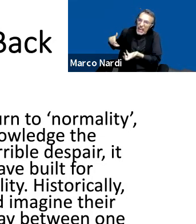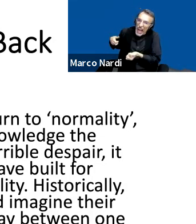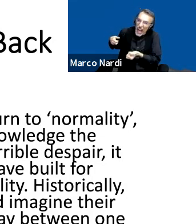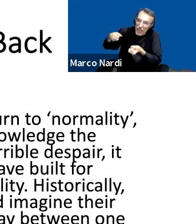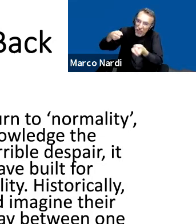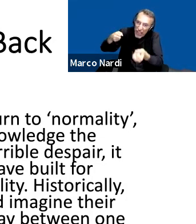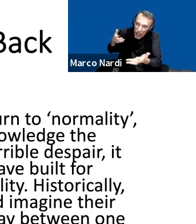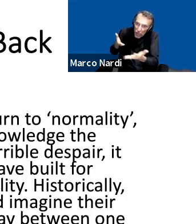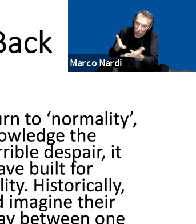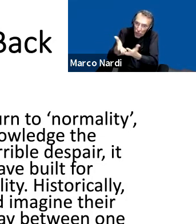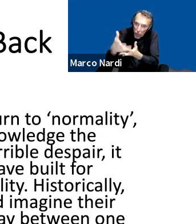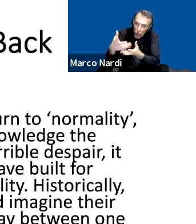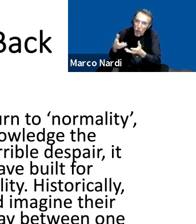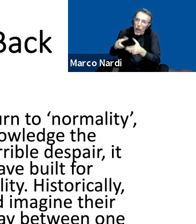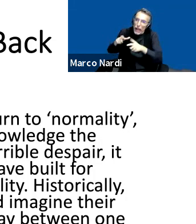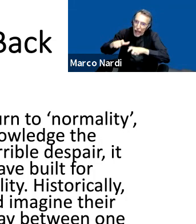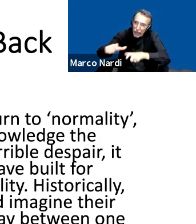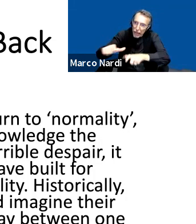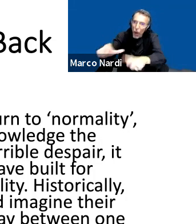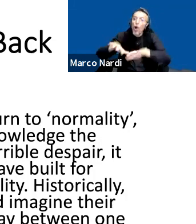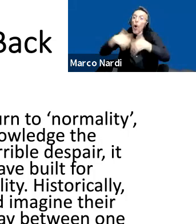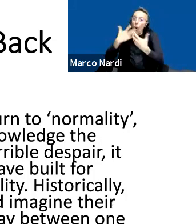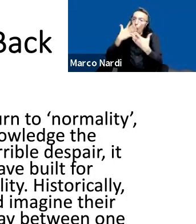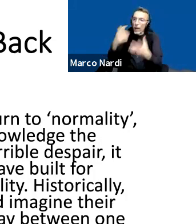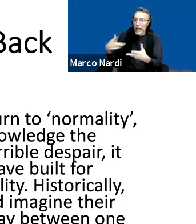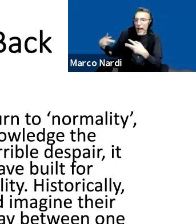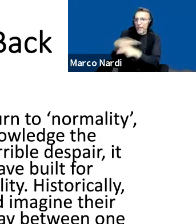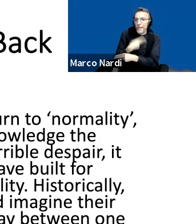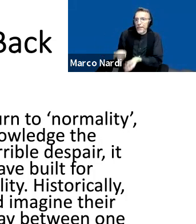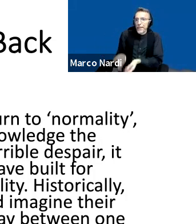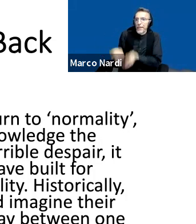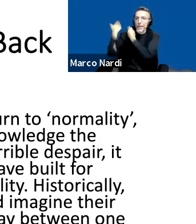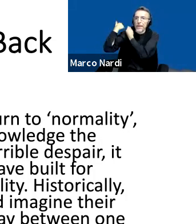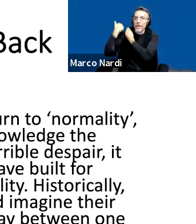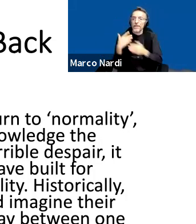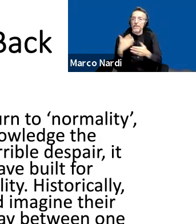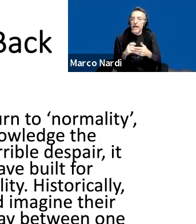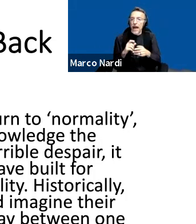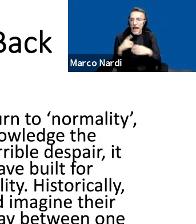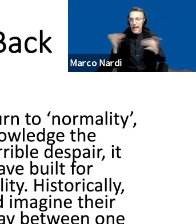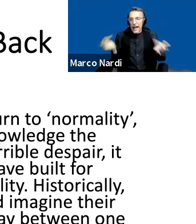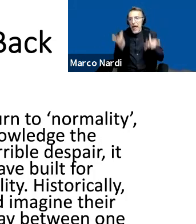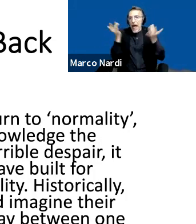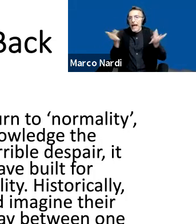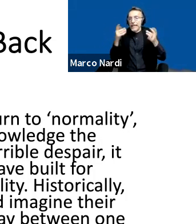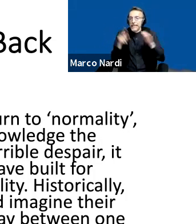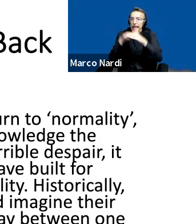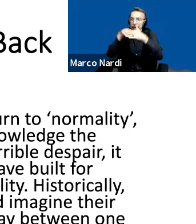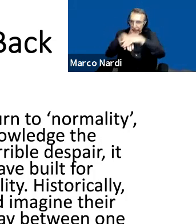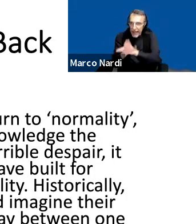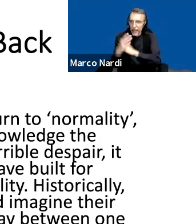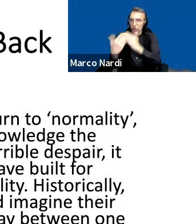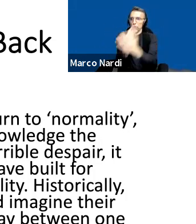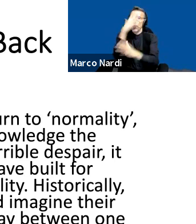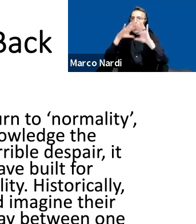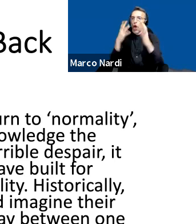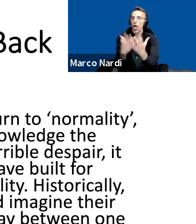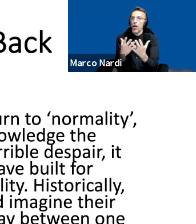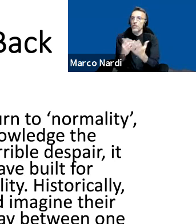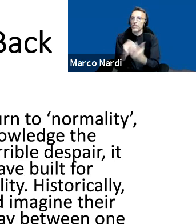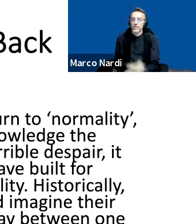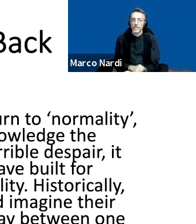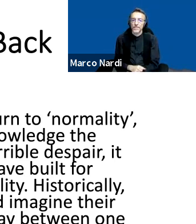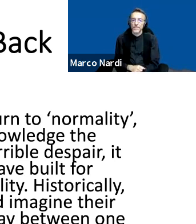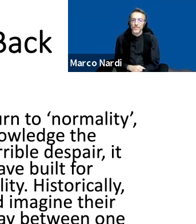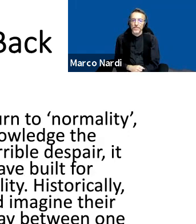imagine another world and ready to fight for it." And I hope that our lecture series can reflect both the challenges,